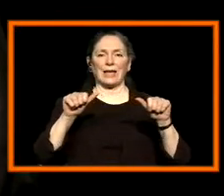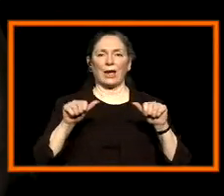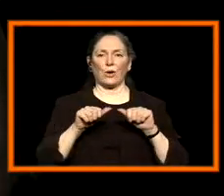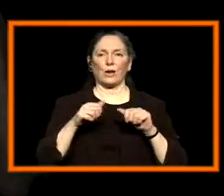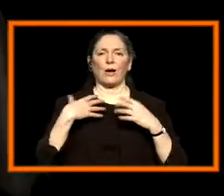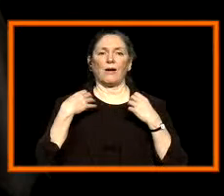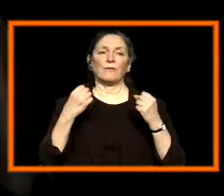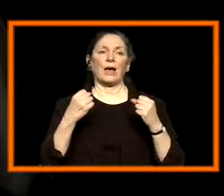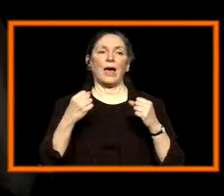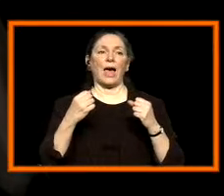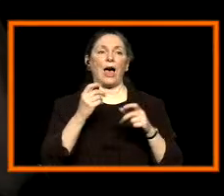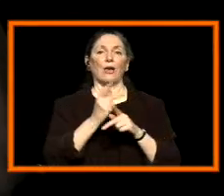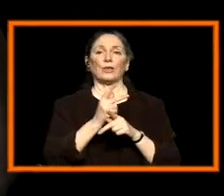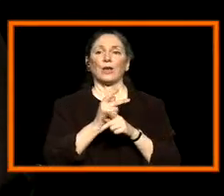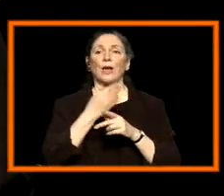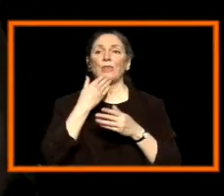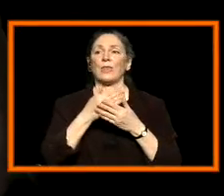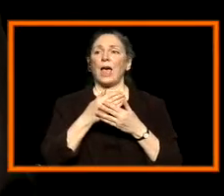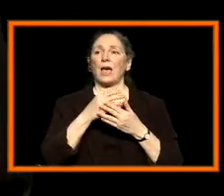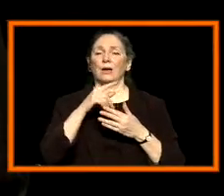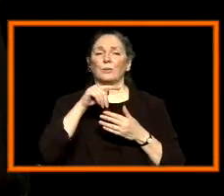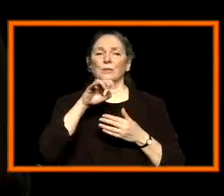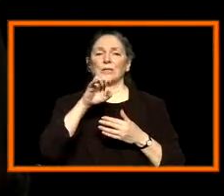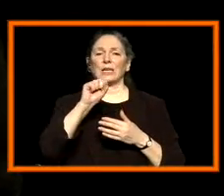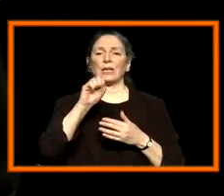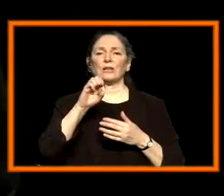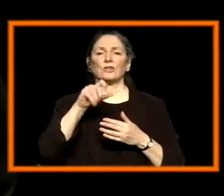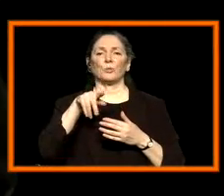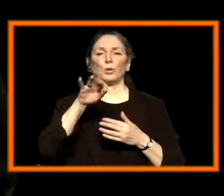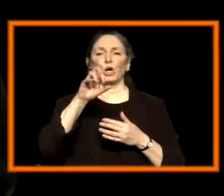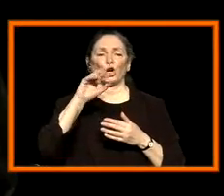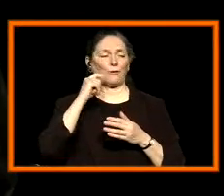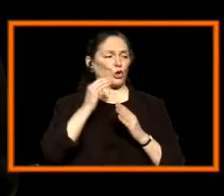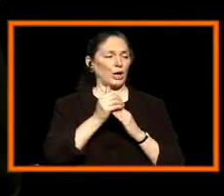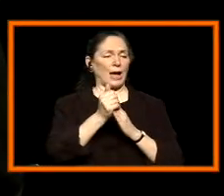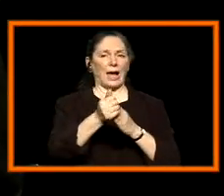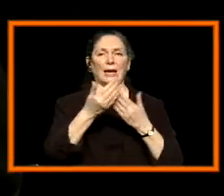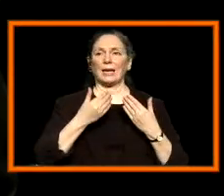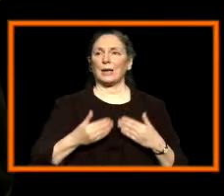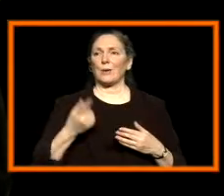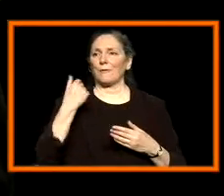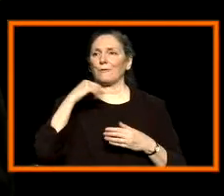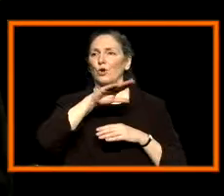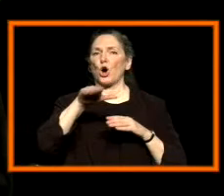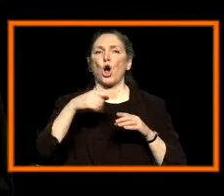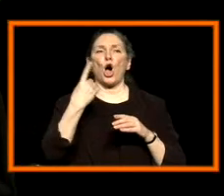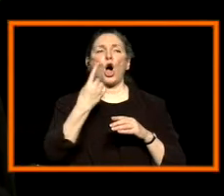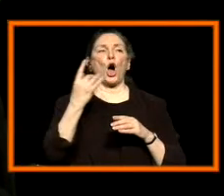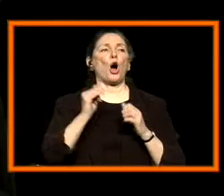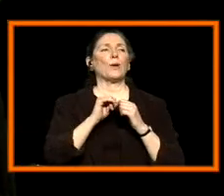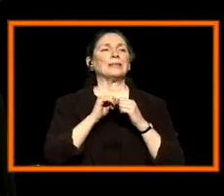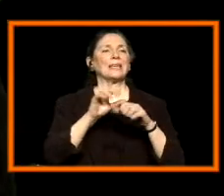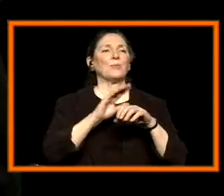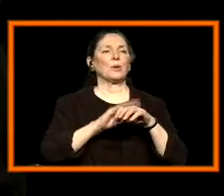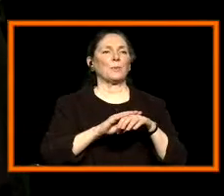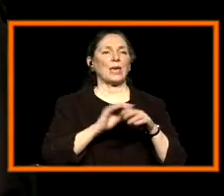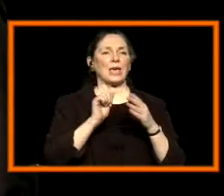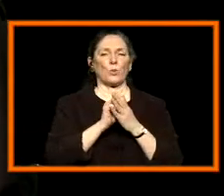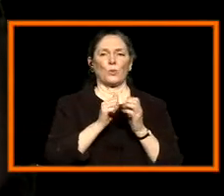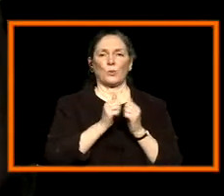healthcare. Thank you, Mrs. Hughes-Burke, for your guidance and for always keeping me on your